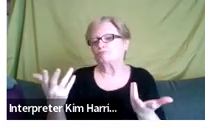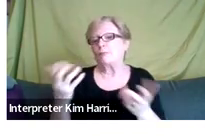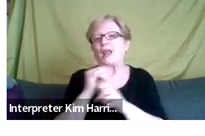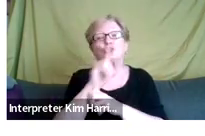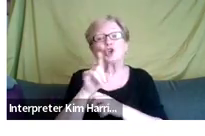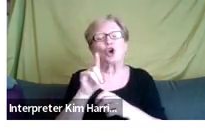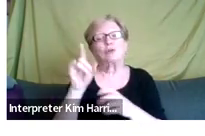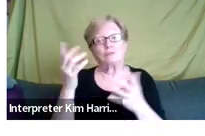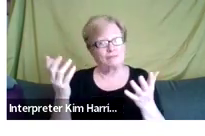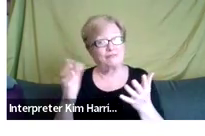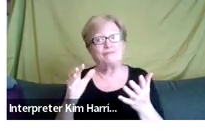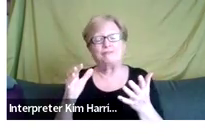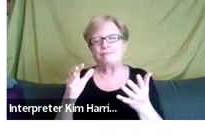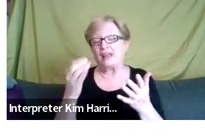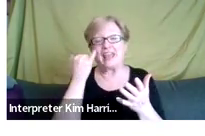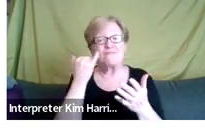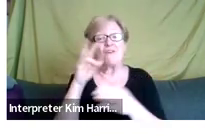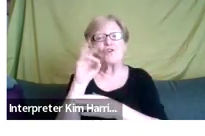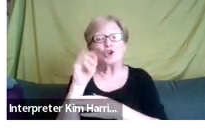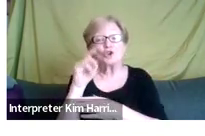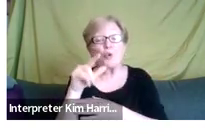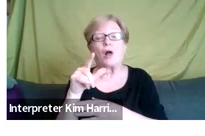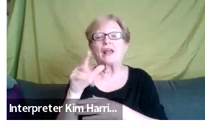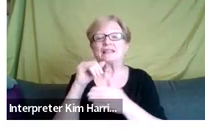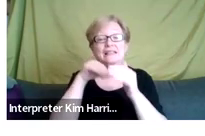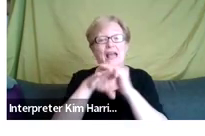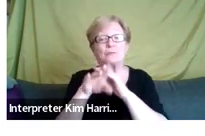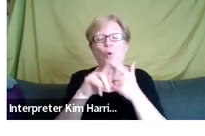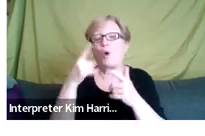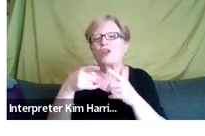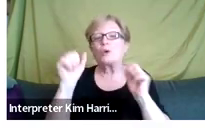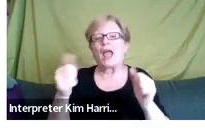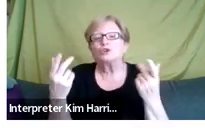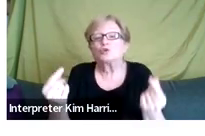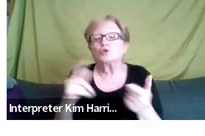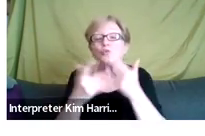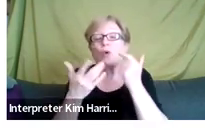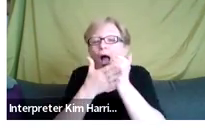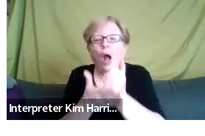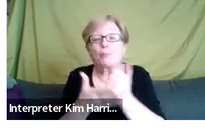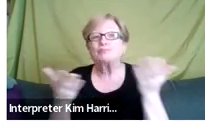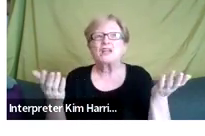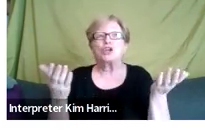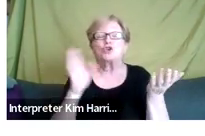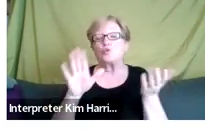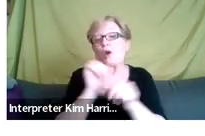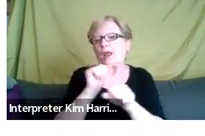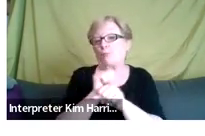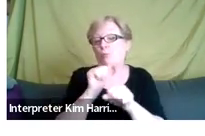finding out if the virtual event is accessible and what you can do to help your